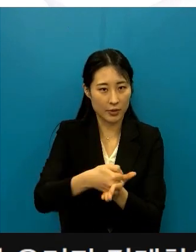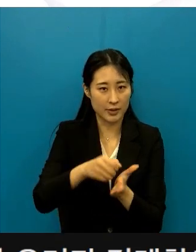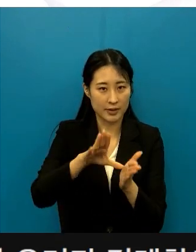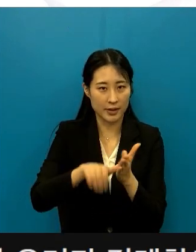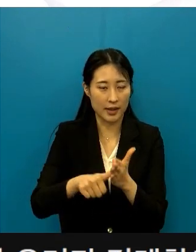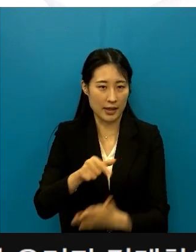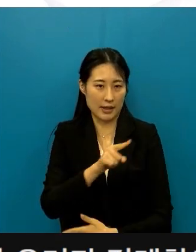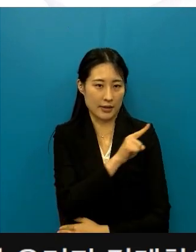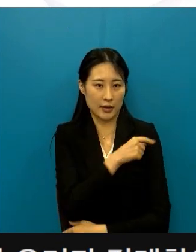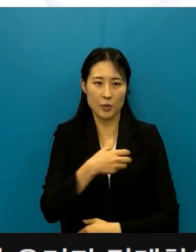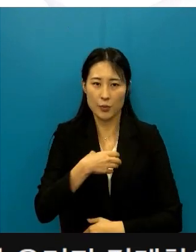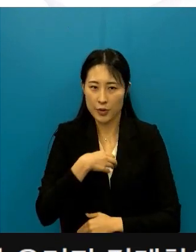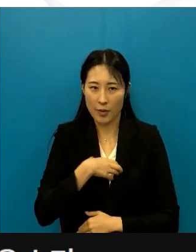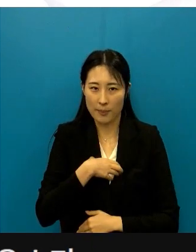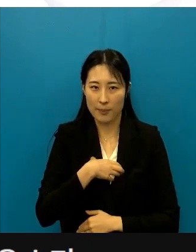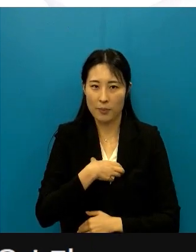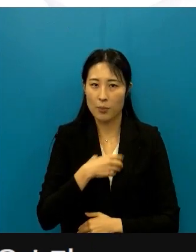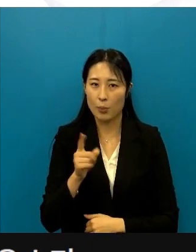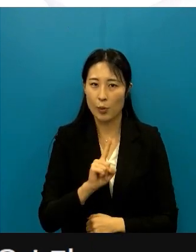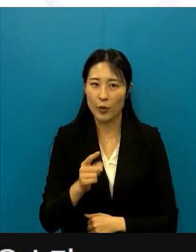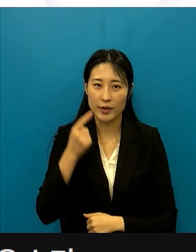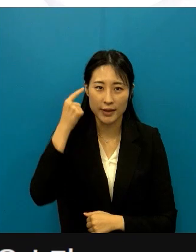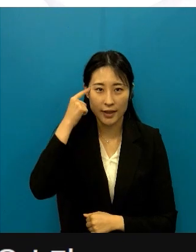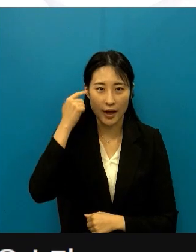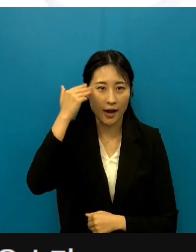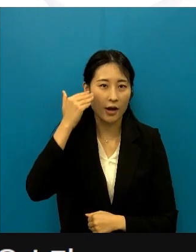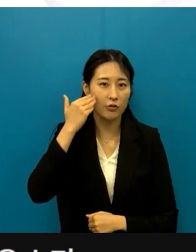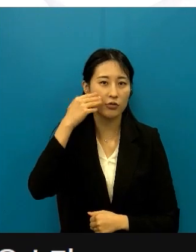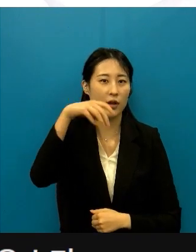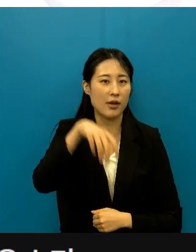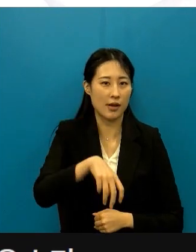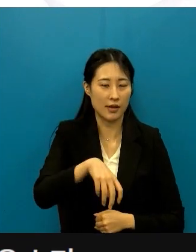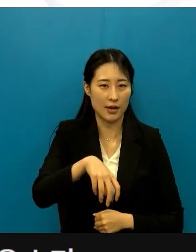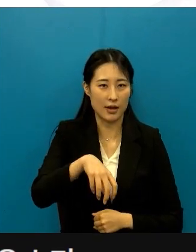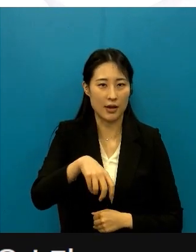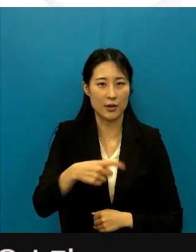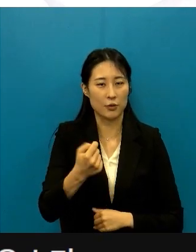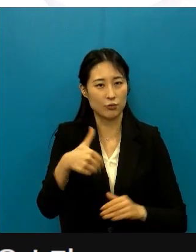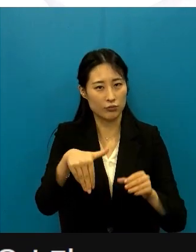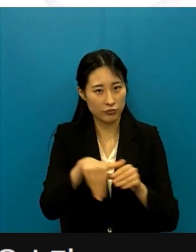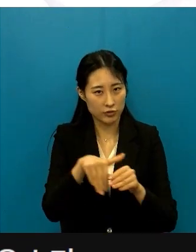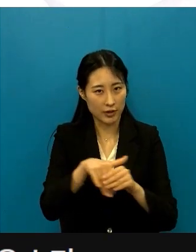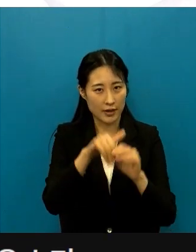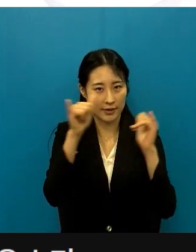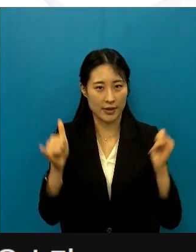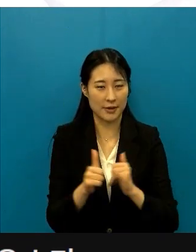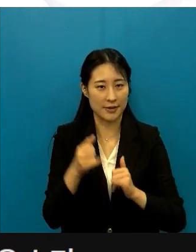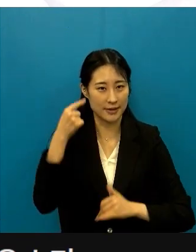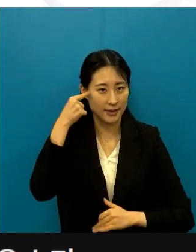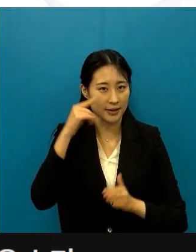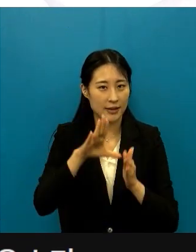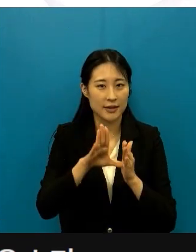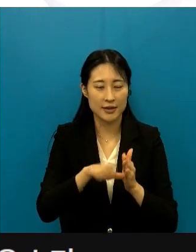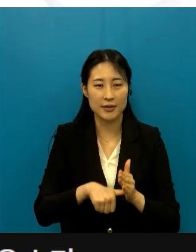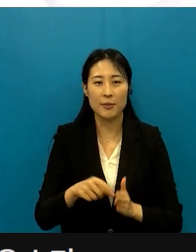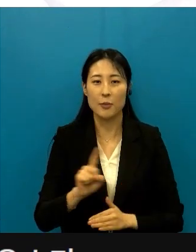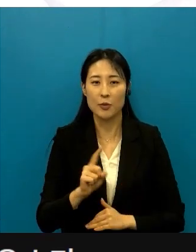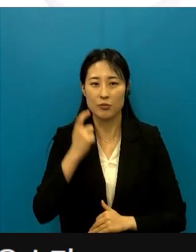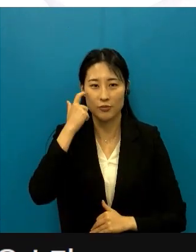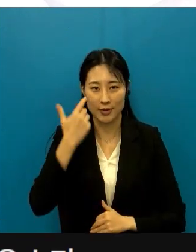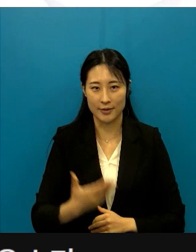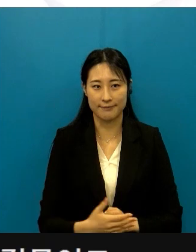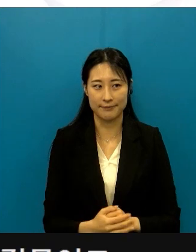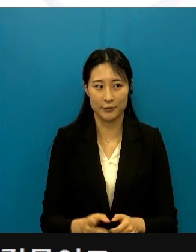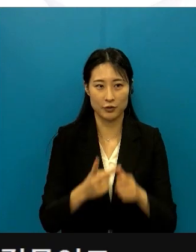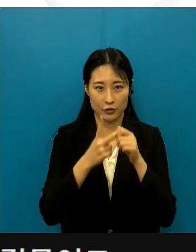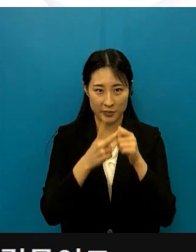my first question. My second question is, you said that you are leading the institution on